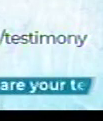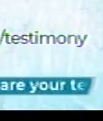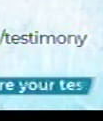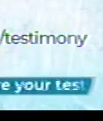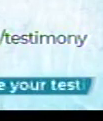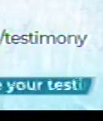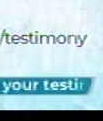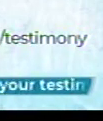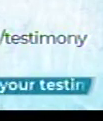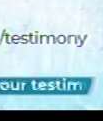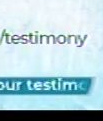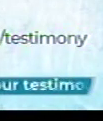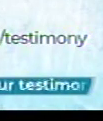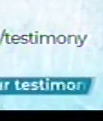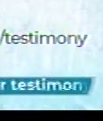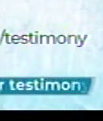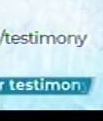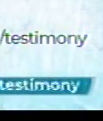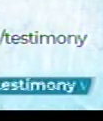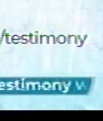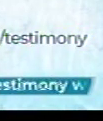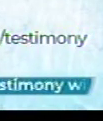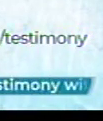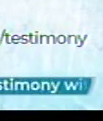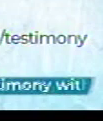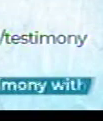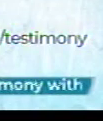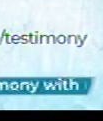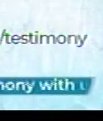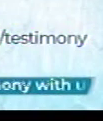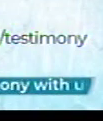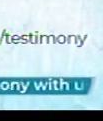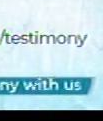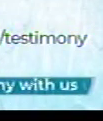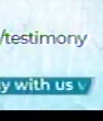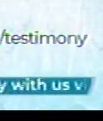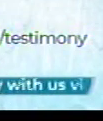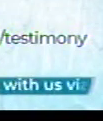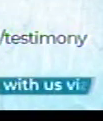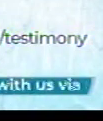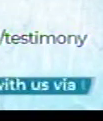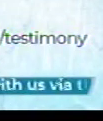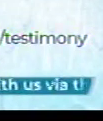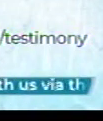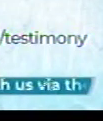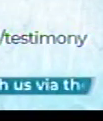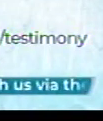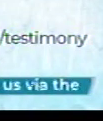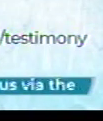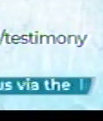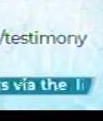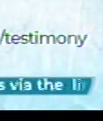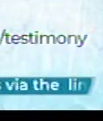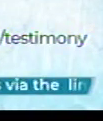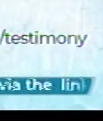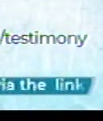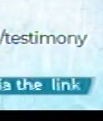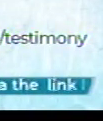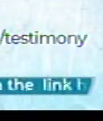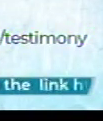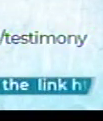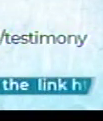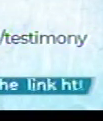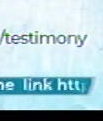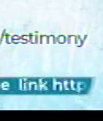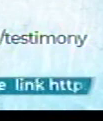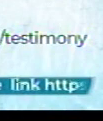there. The Lord has done it for you. Check yourself. You are looking at the gallery, waiting to